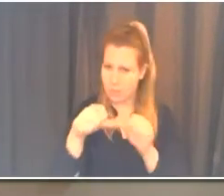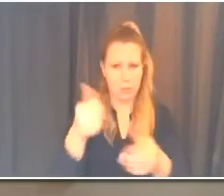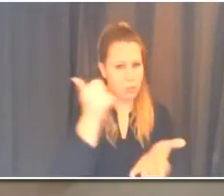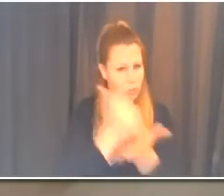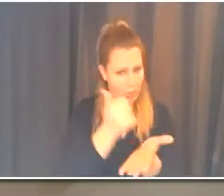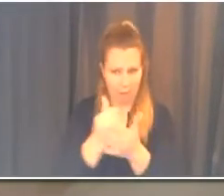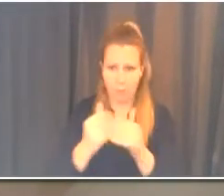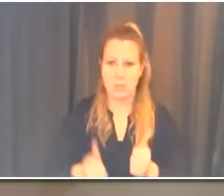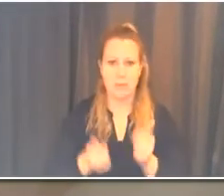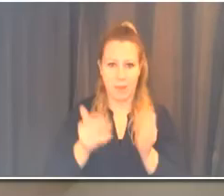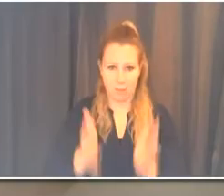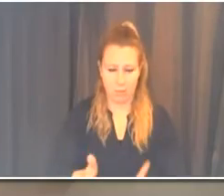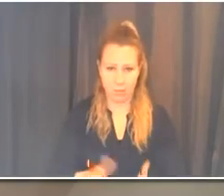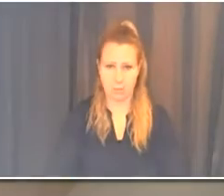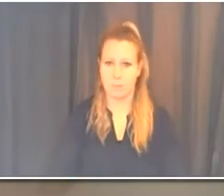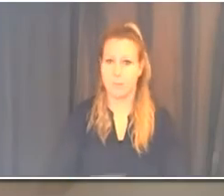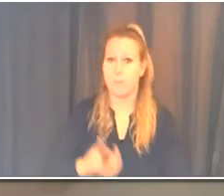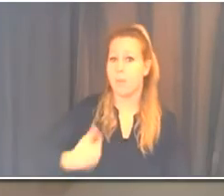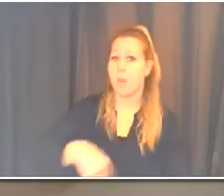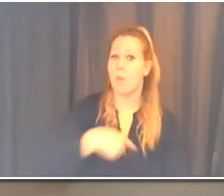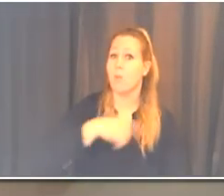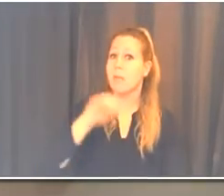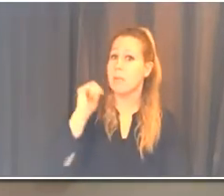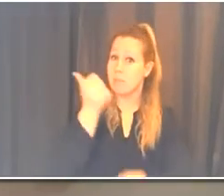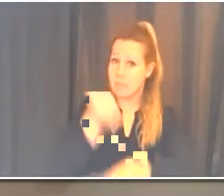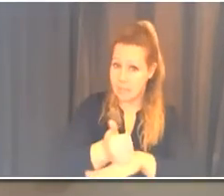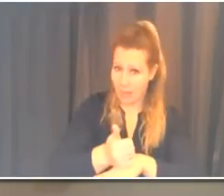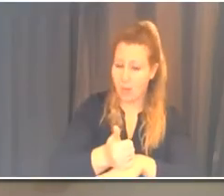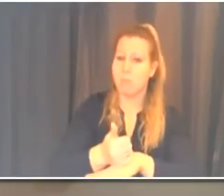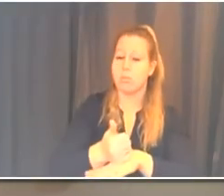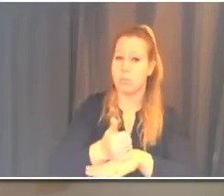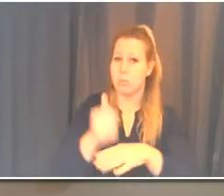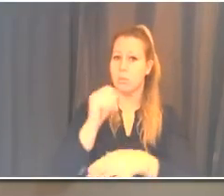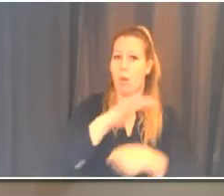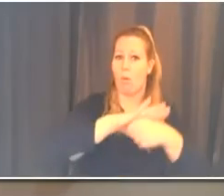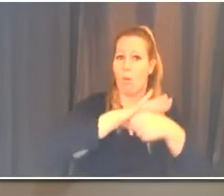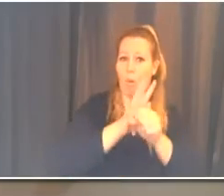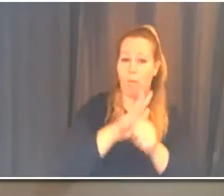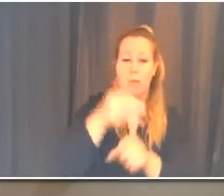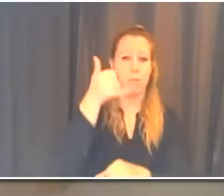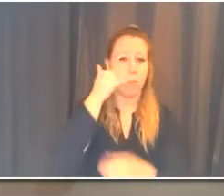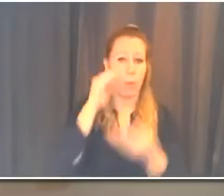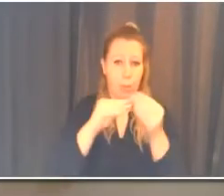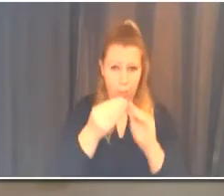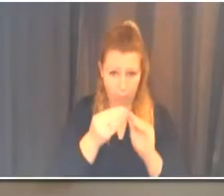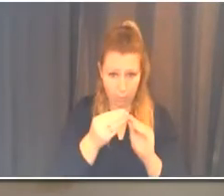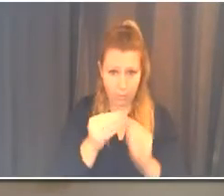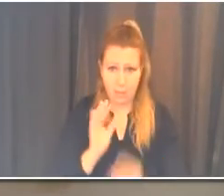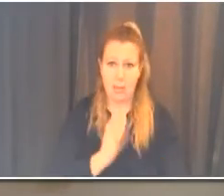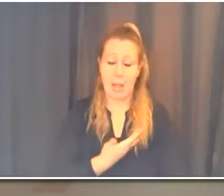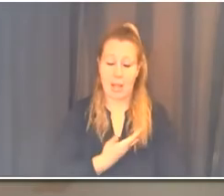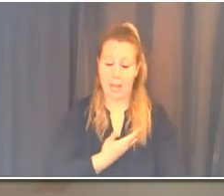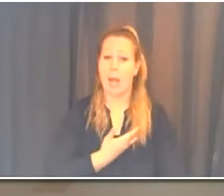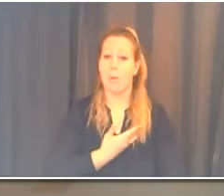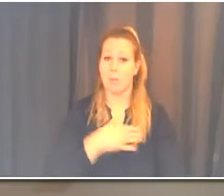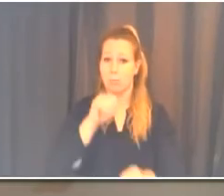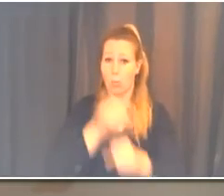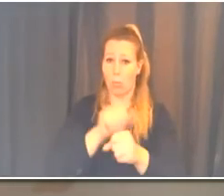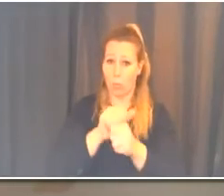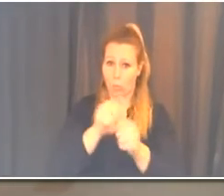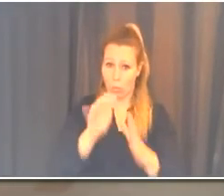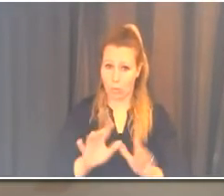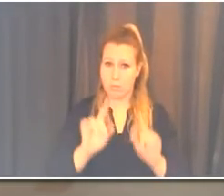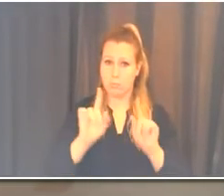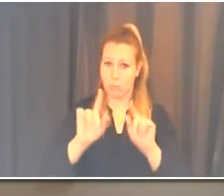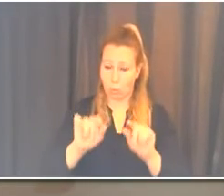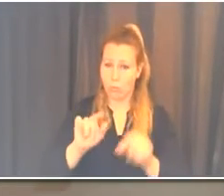clients Financial Security we started to translate know your right materials into multiple languages so that resource information is accessible